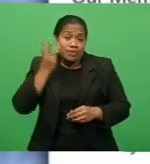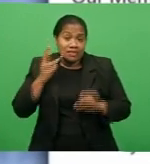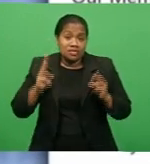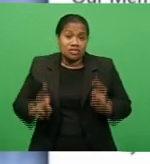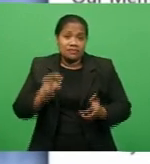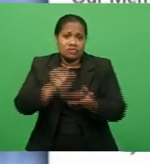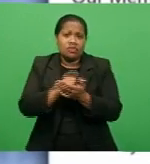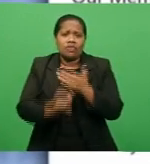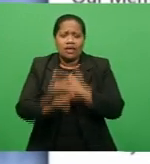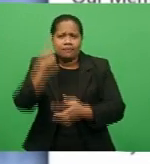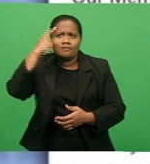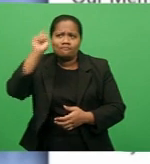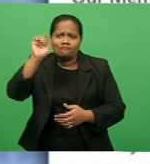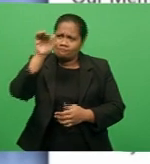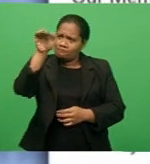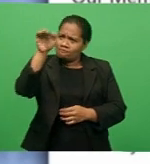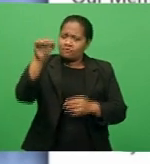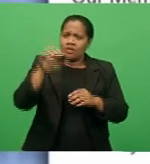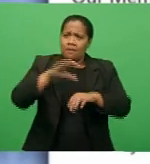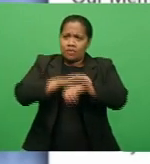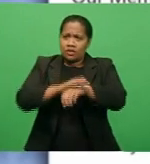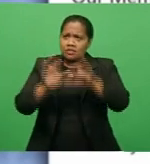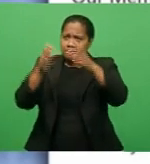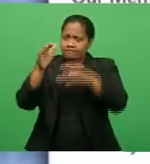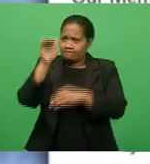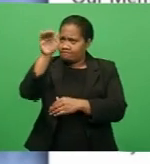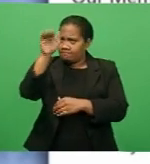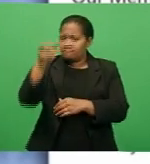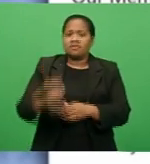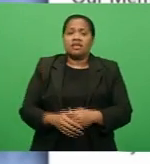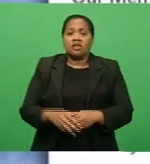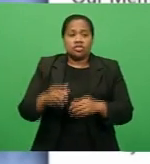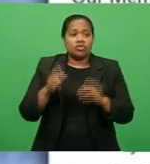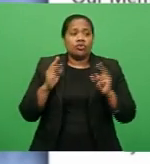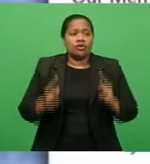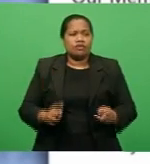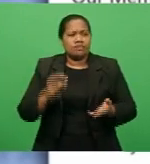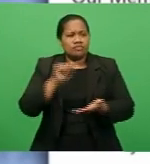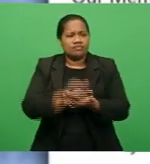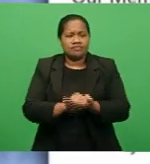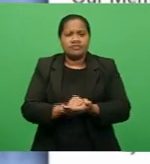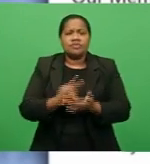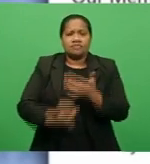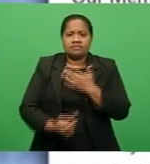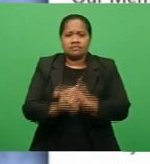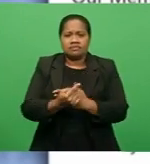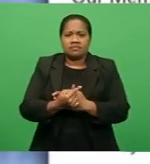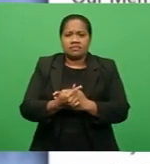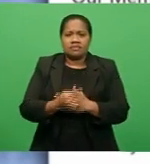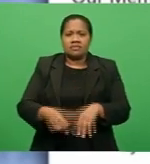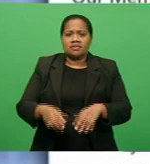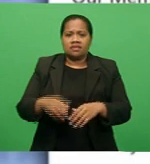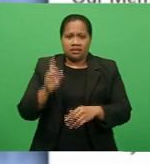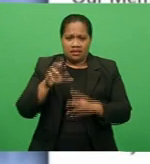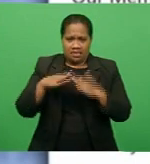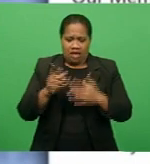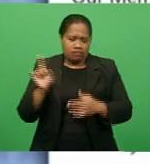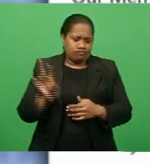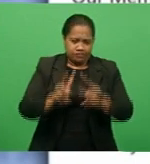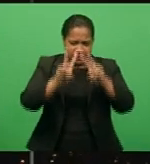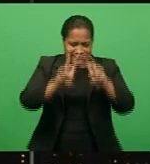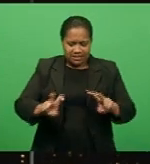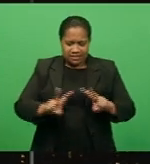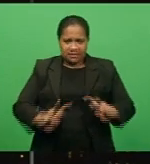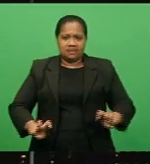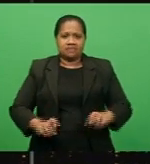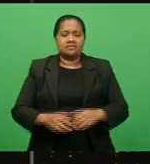for the Fiji Police Force, the Human Rights and Anti-Discrimination Commission and the Online Safety Commission to investigate.